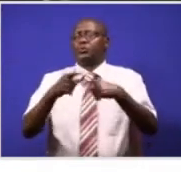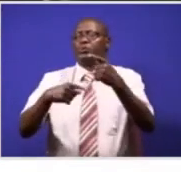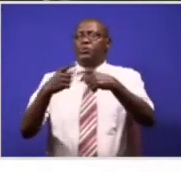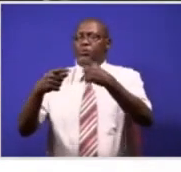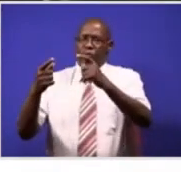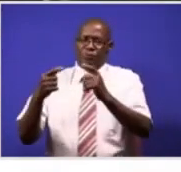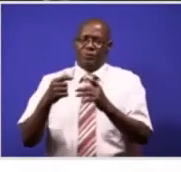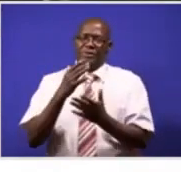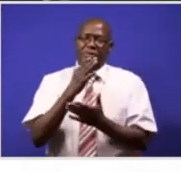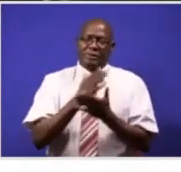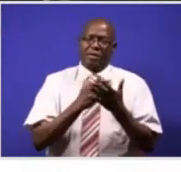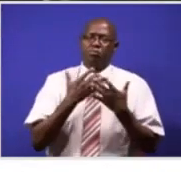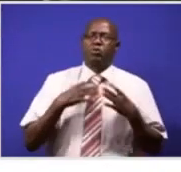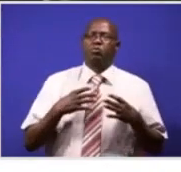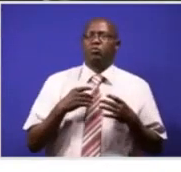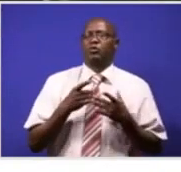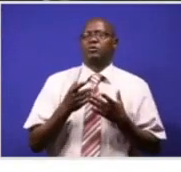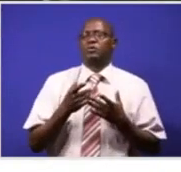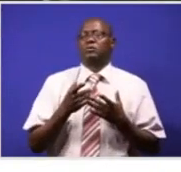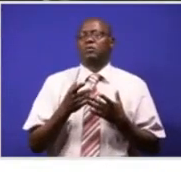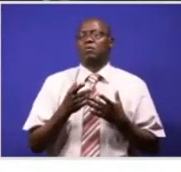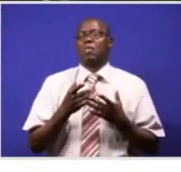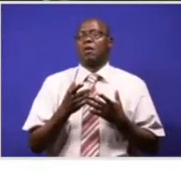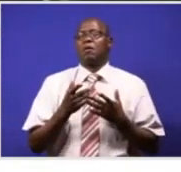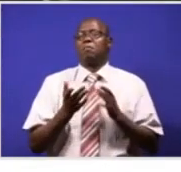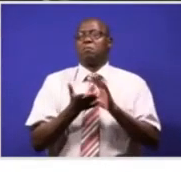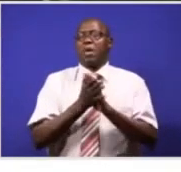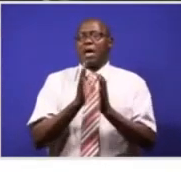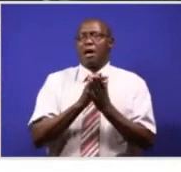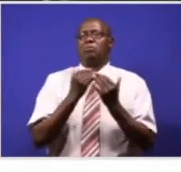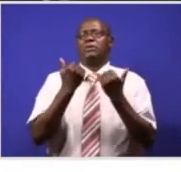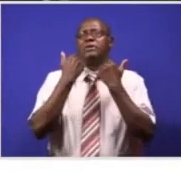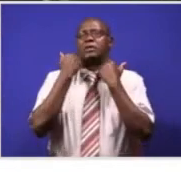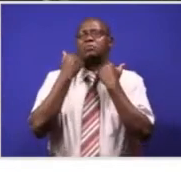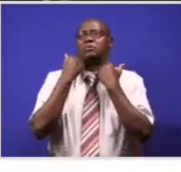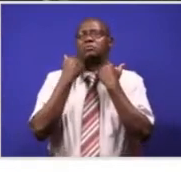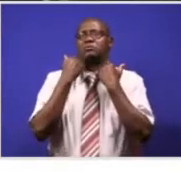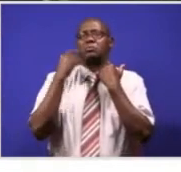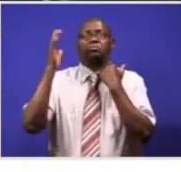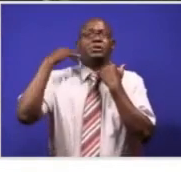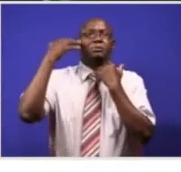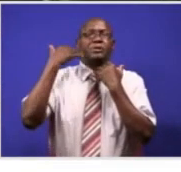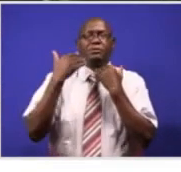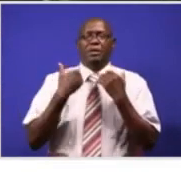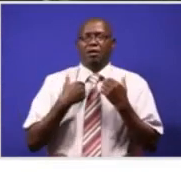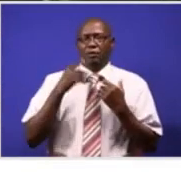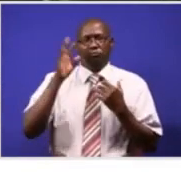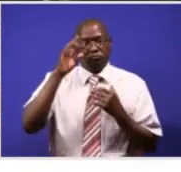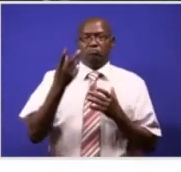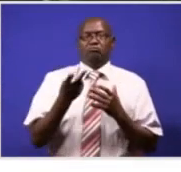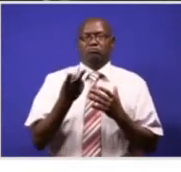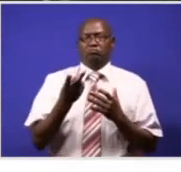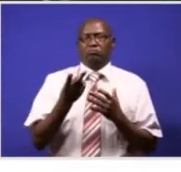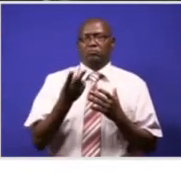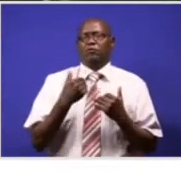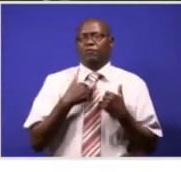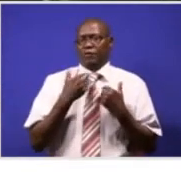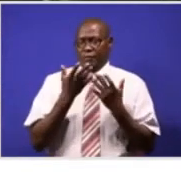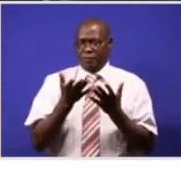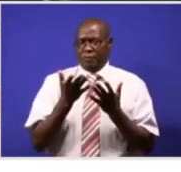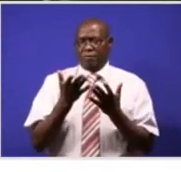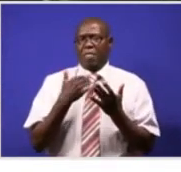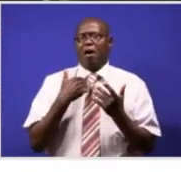And some people will even get nightmares. So it is important that we don't have